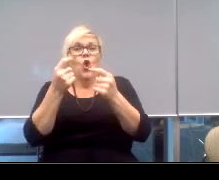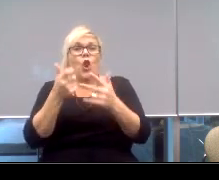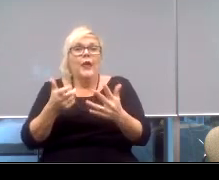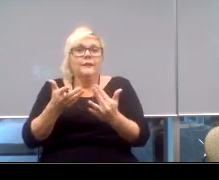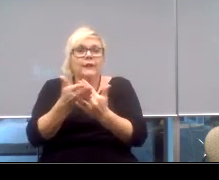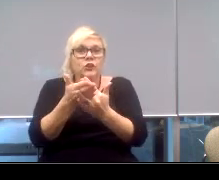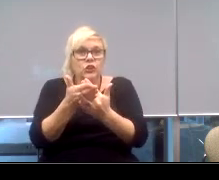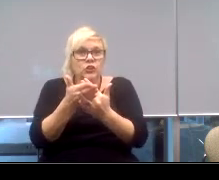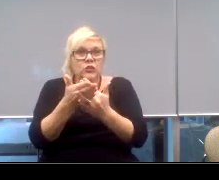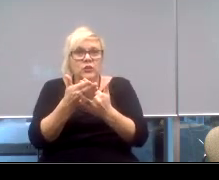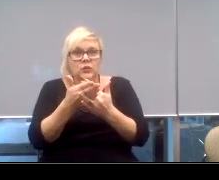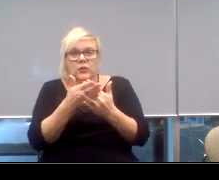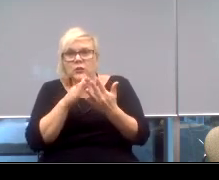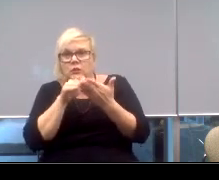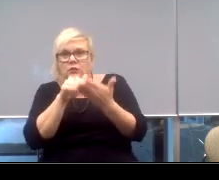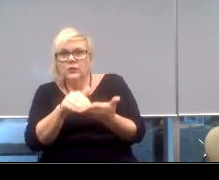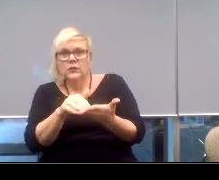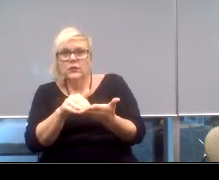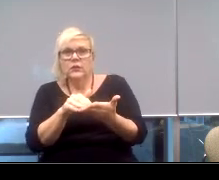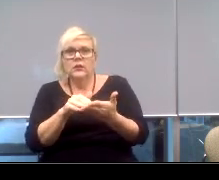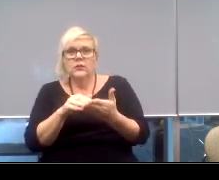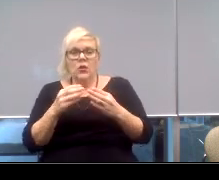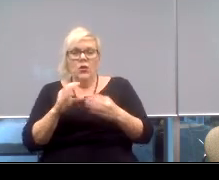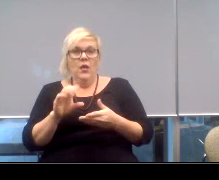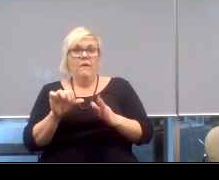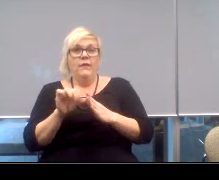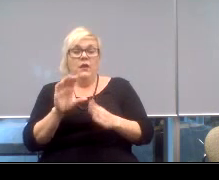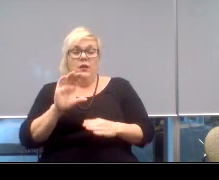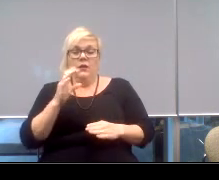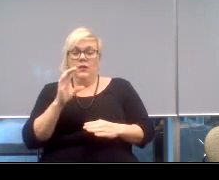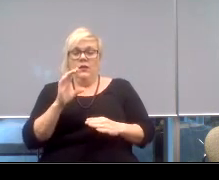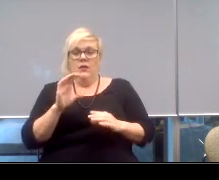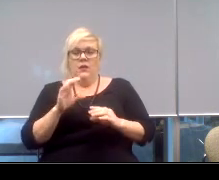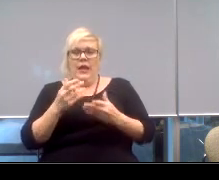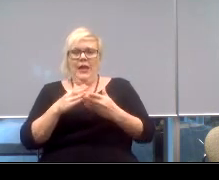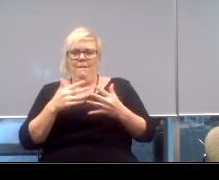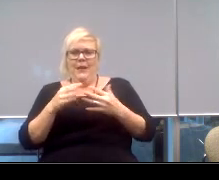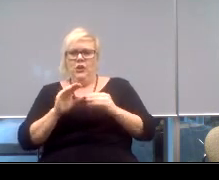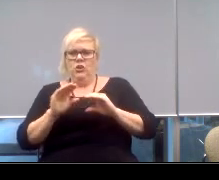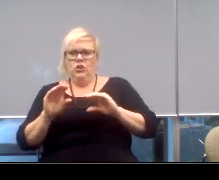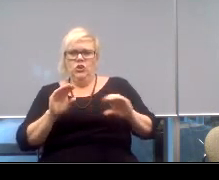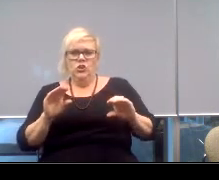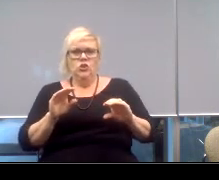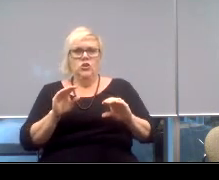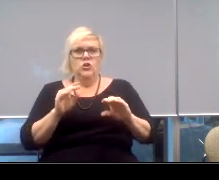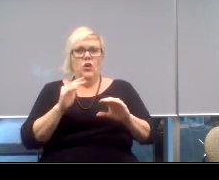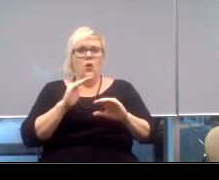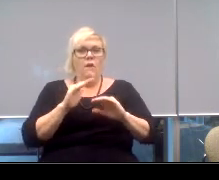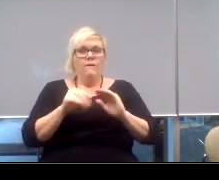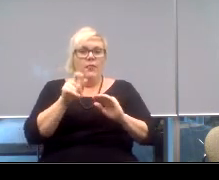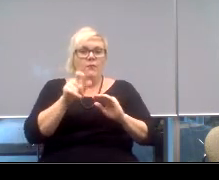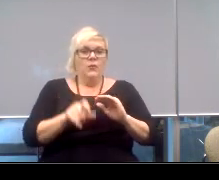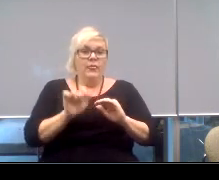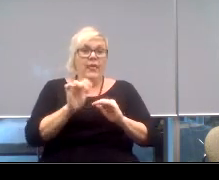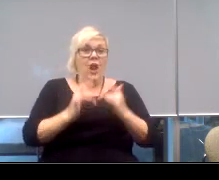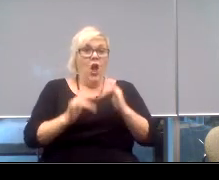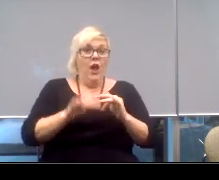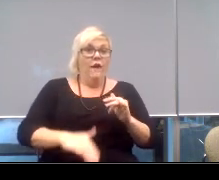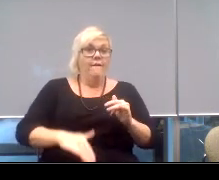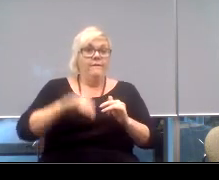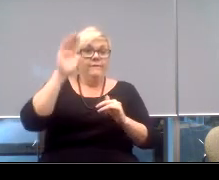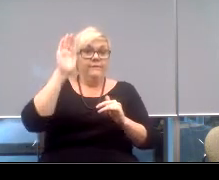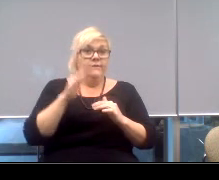estimate and manage resource allocation based on managing long-term costs across the life course for an individual, and